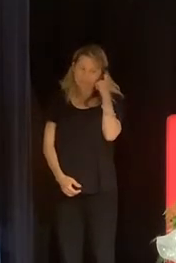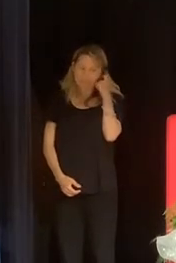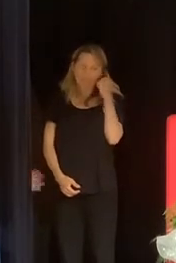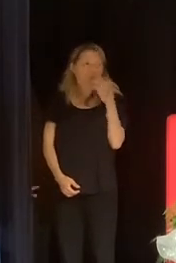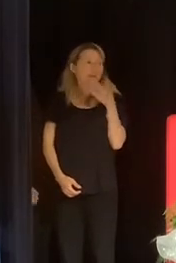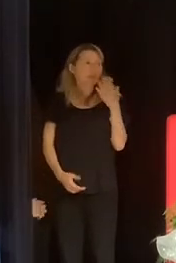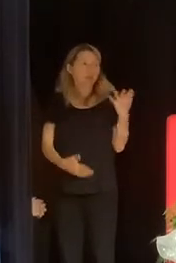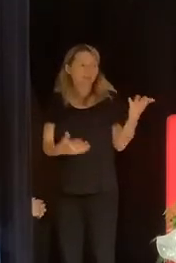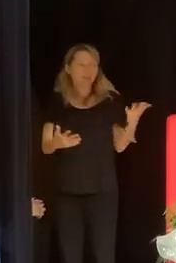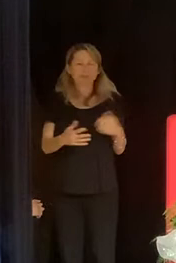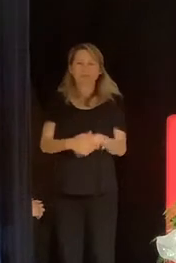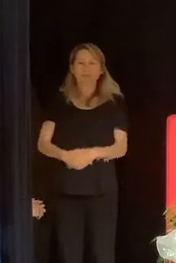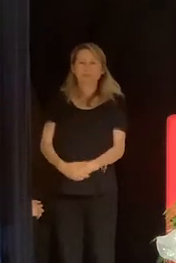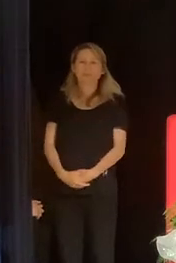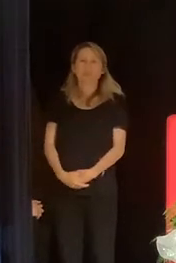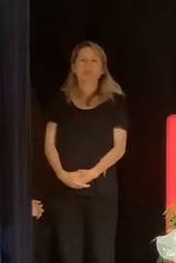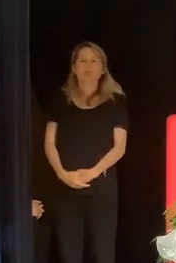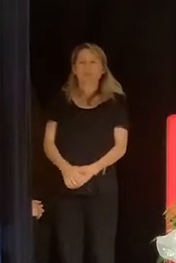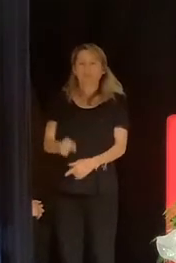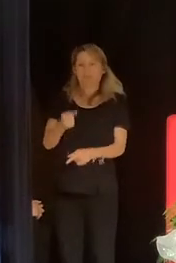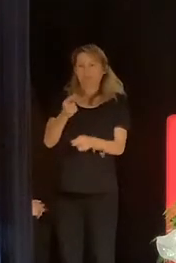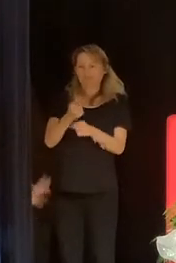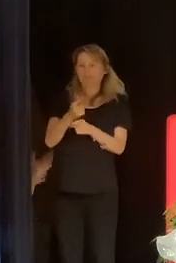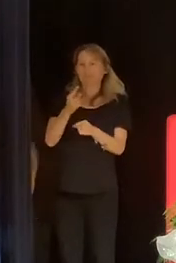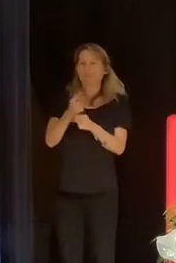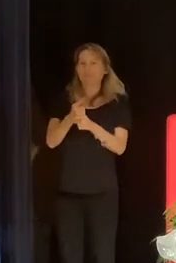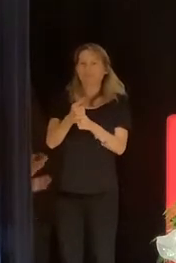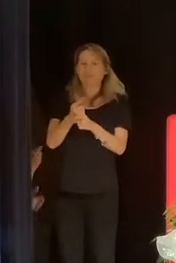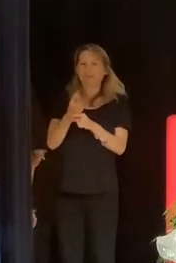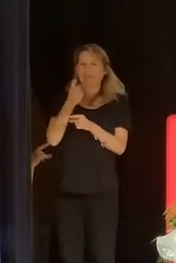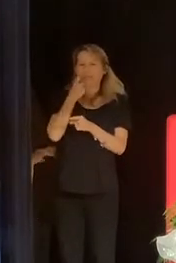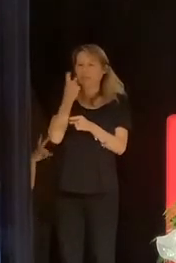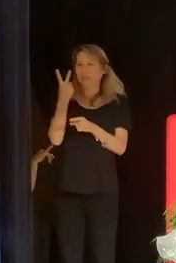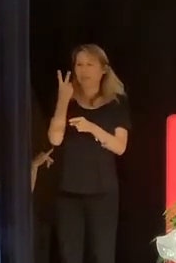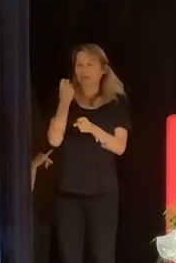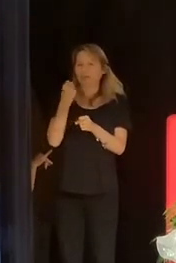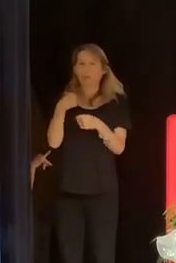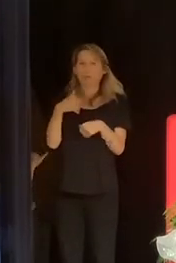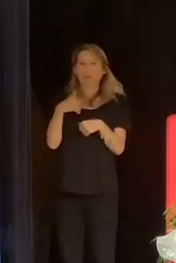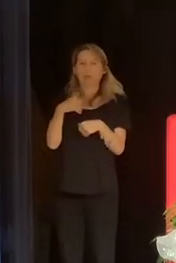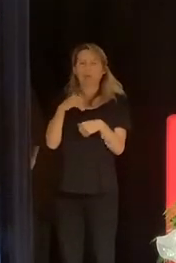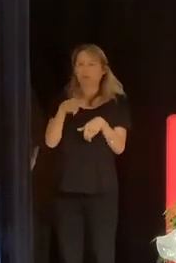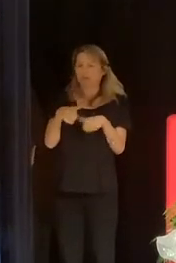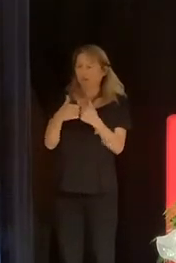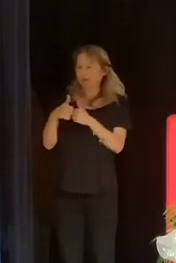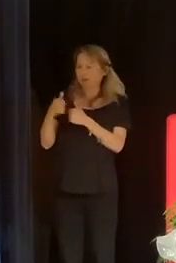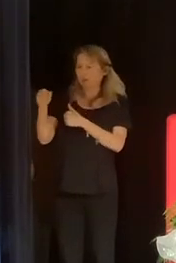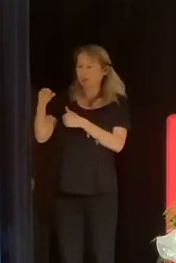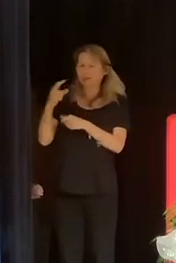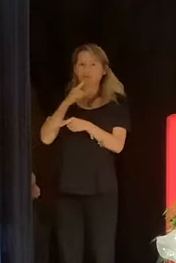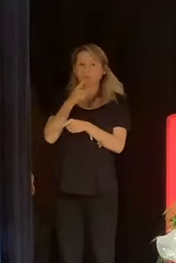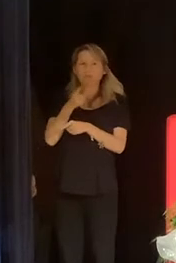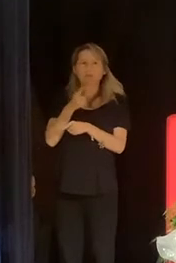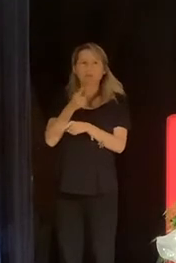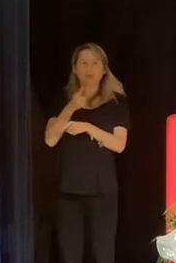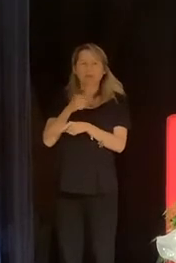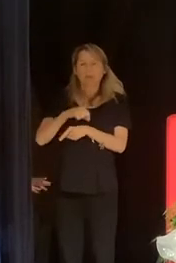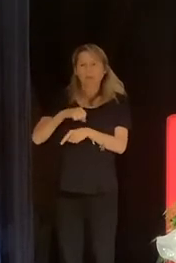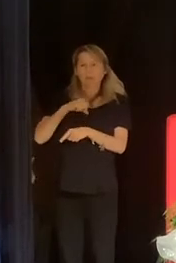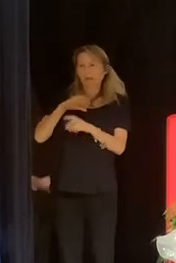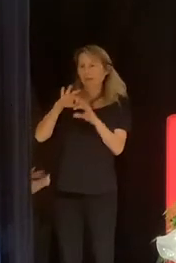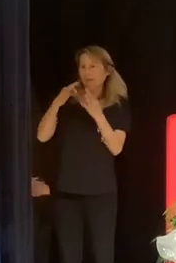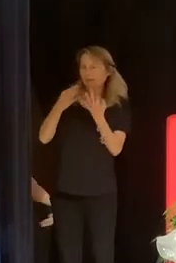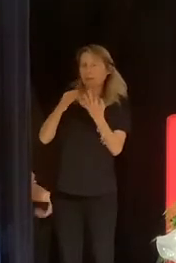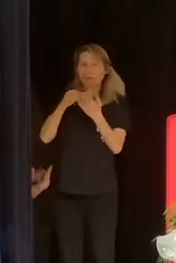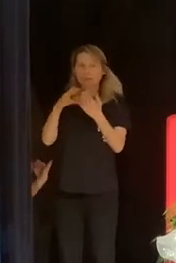Thank you so much, Mr. Georgie. And yes, I truly echo, the last 2 years have been incredibly challenging. And I am so proud of all of you, the families and